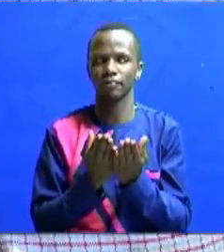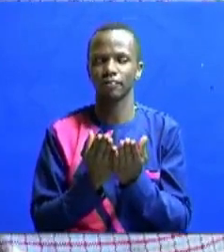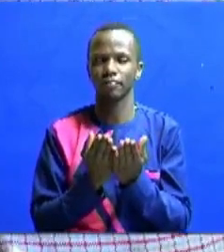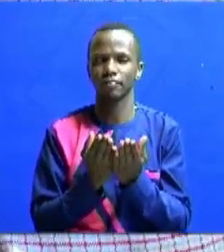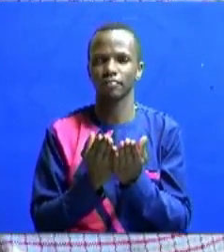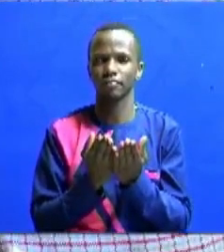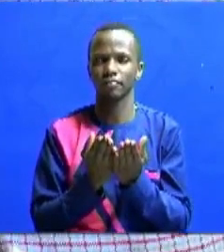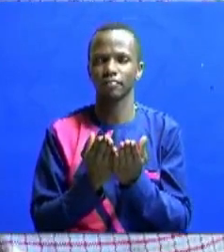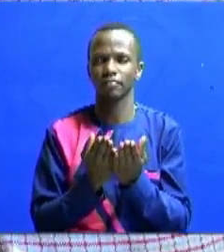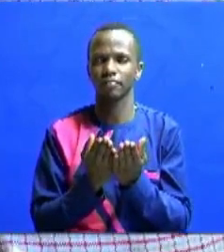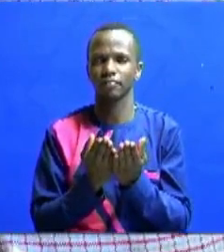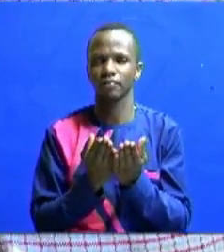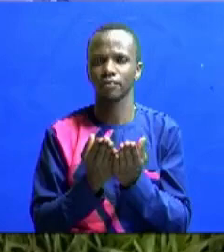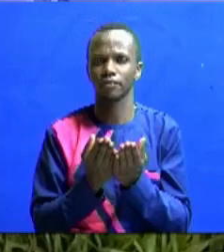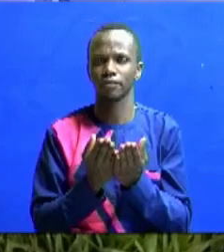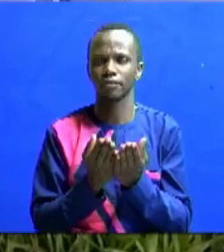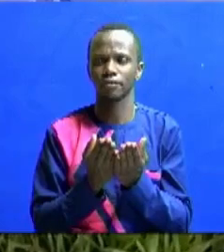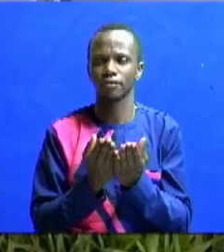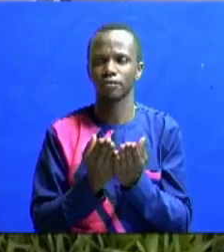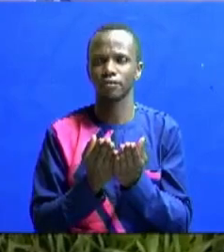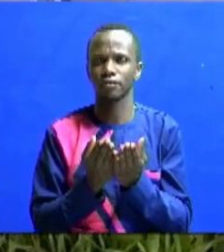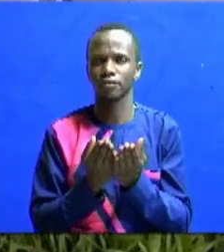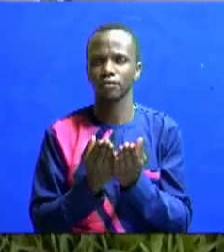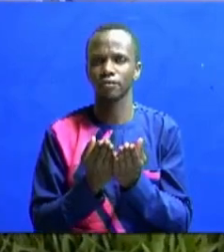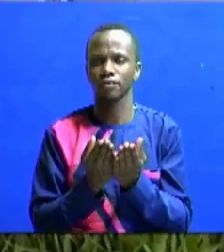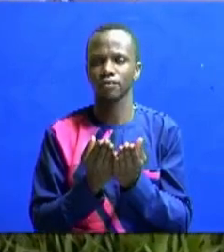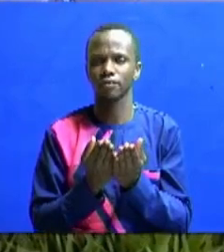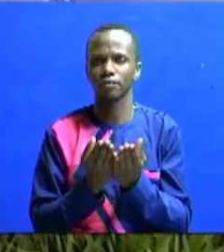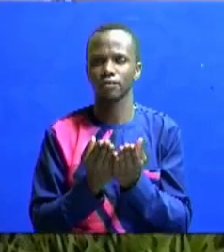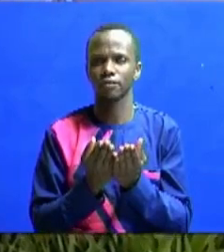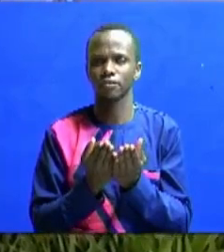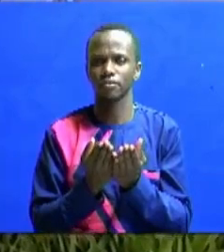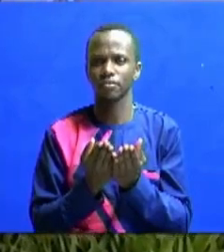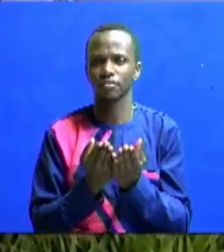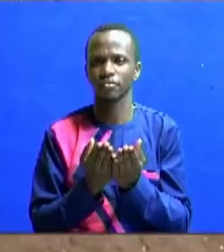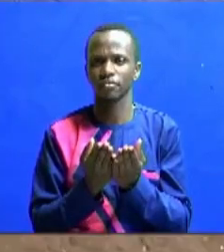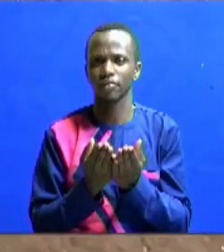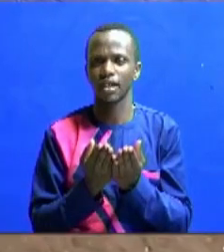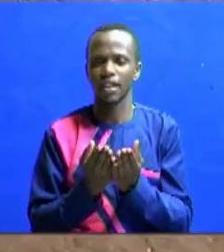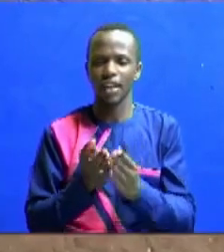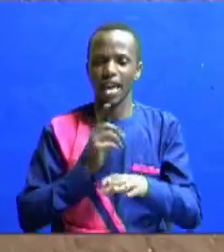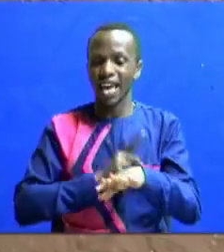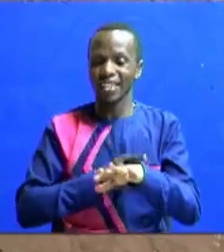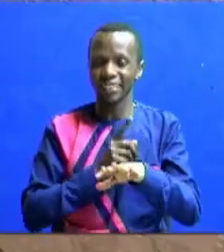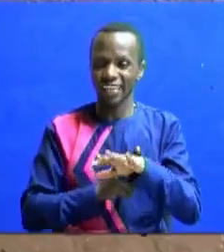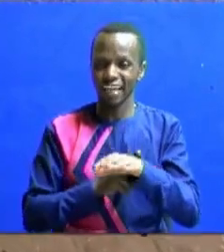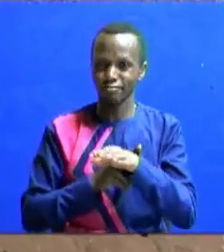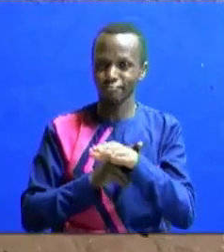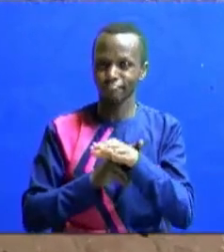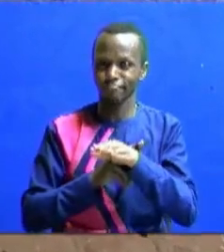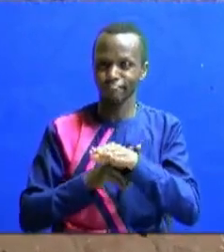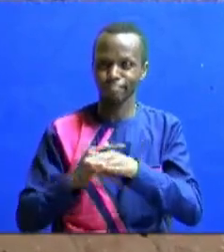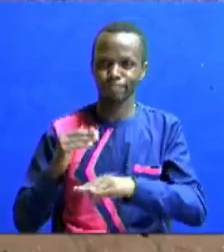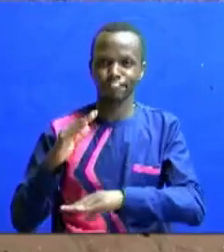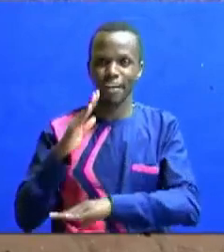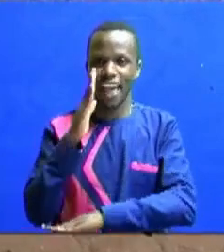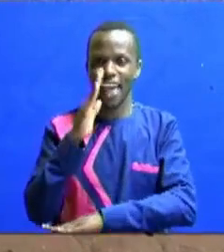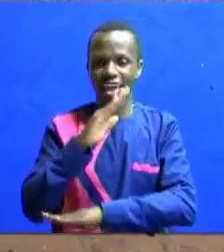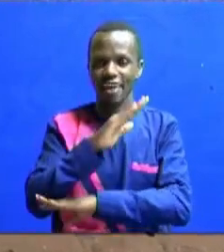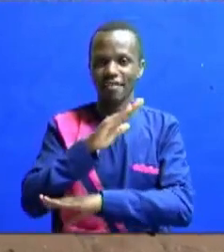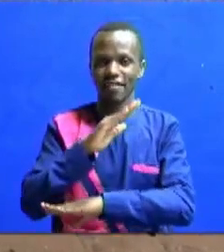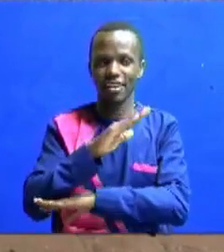to maximize reach and impact. As at midday, over 100 patients had already arrived